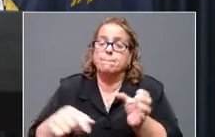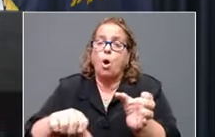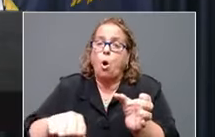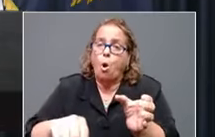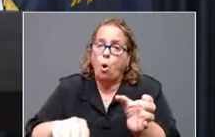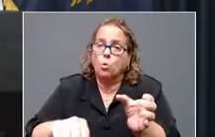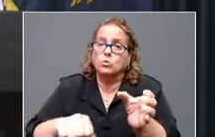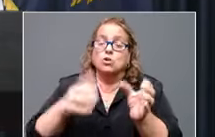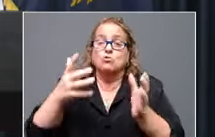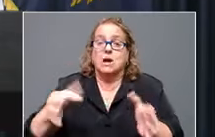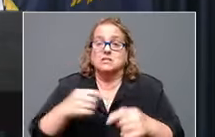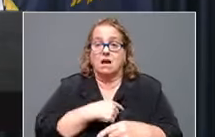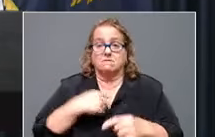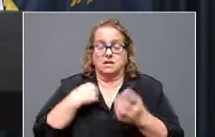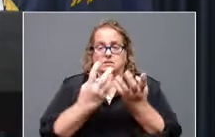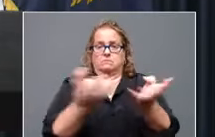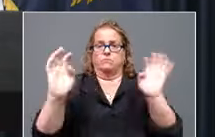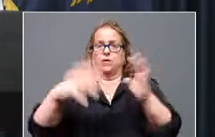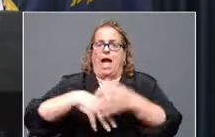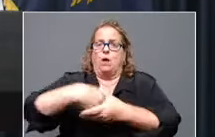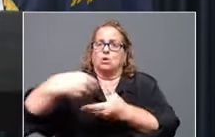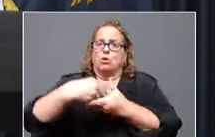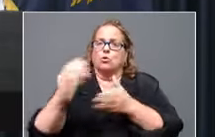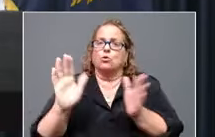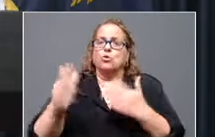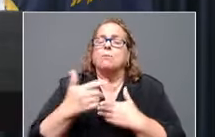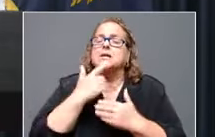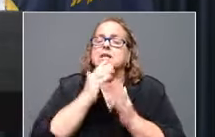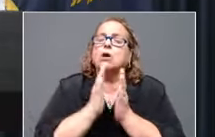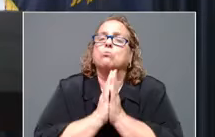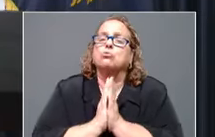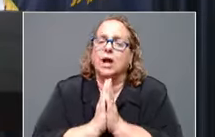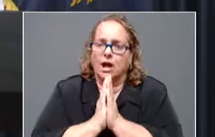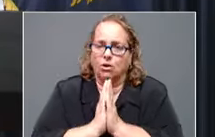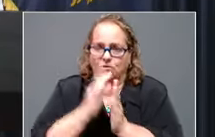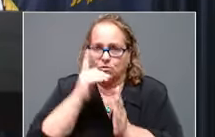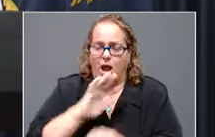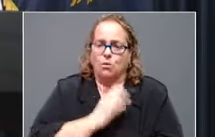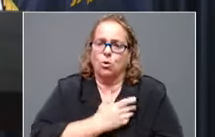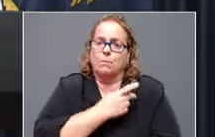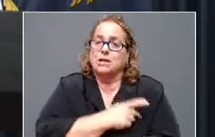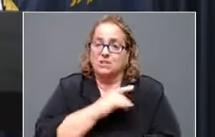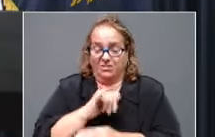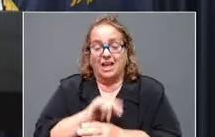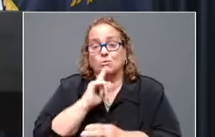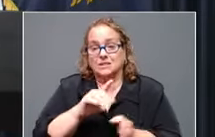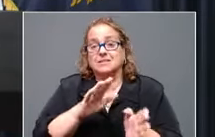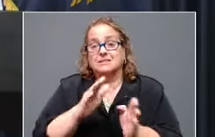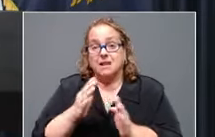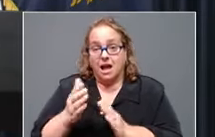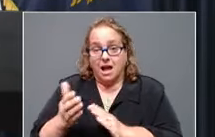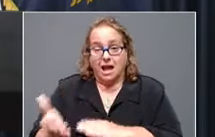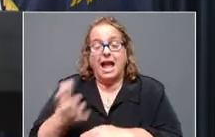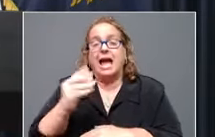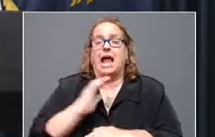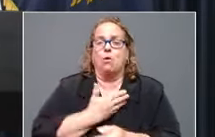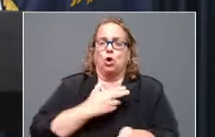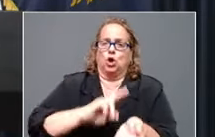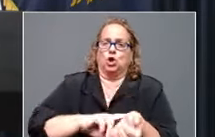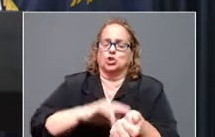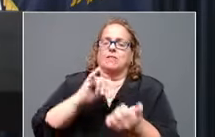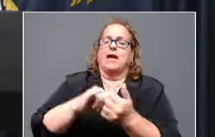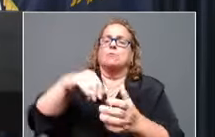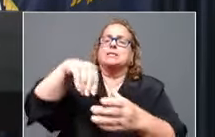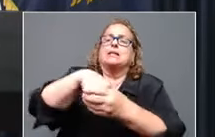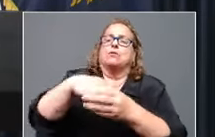patient, but to their family member in that moment. We work on a med-surg floor who typically sees patients